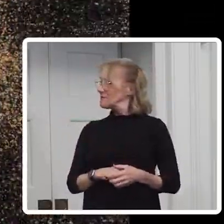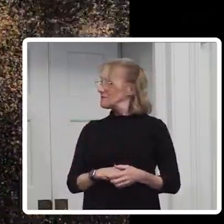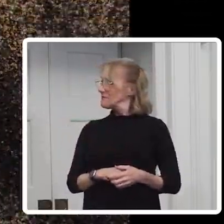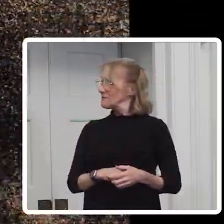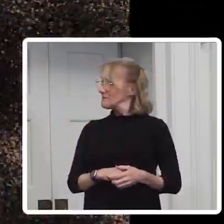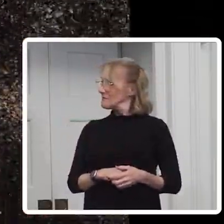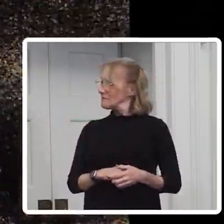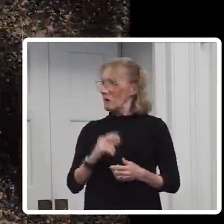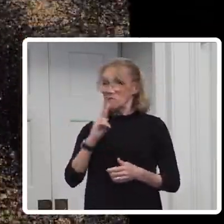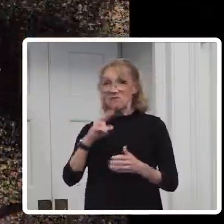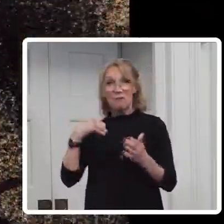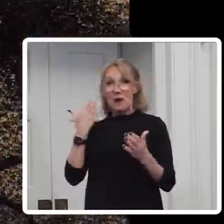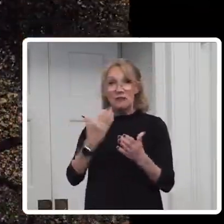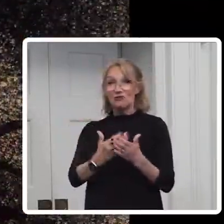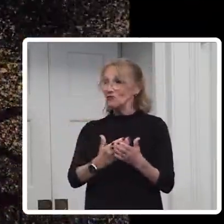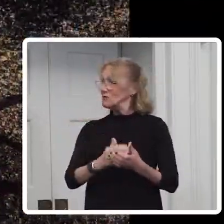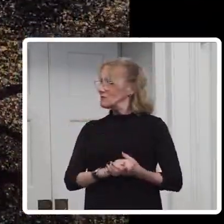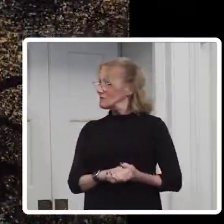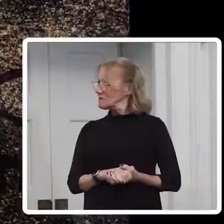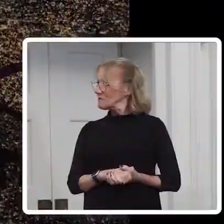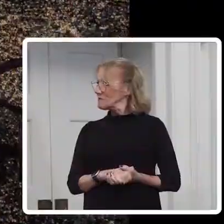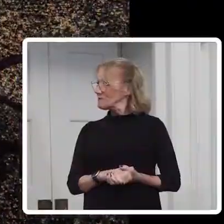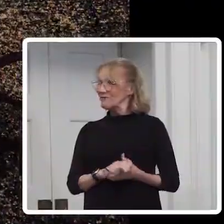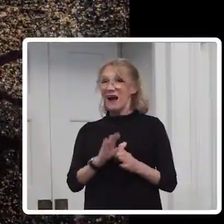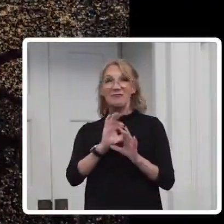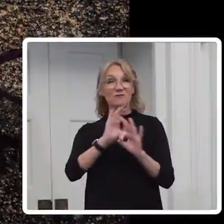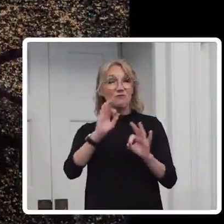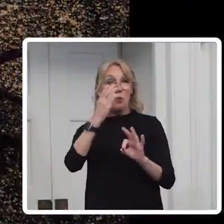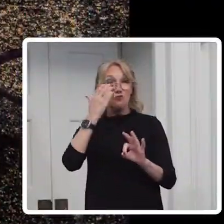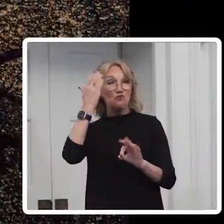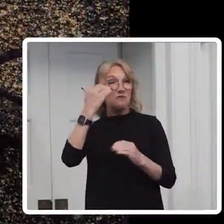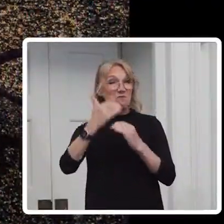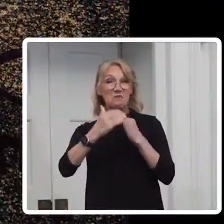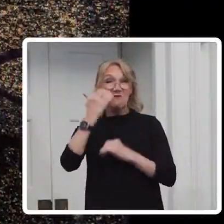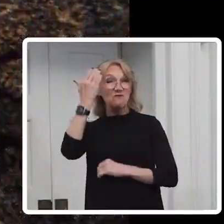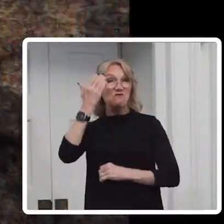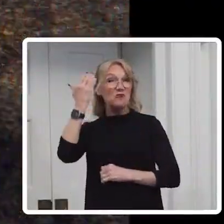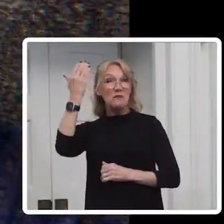I'm not having any dreams, not for ages. That means no dreams at all.